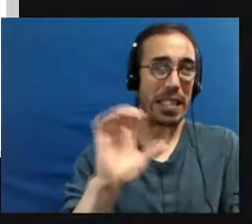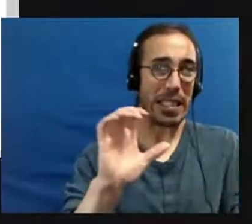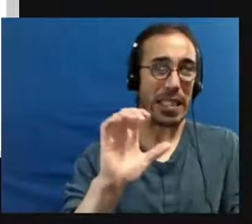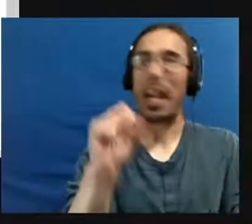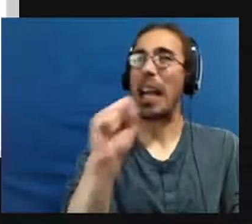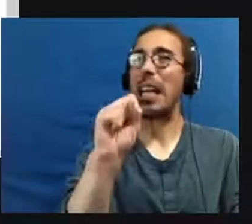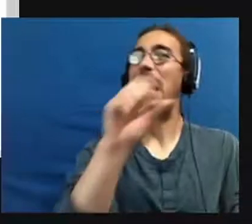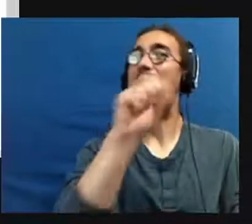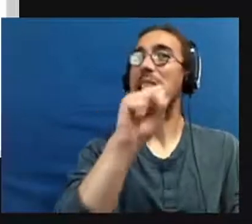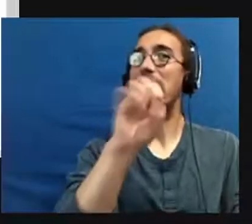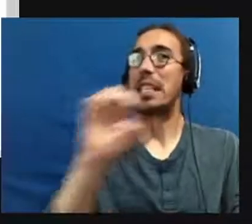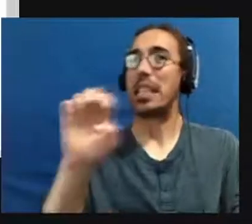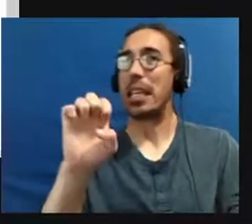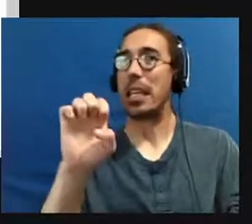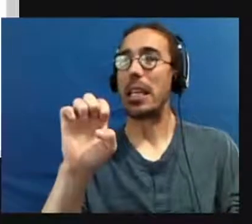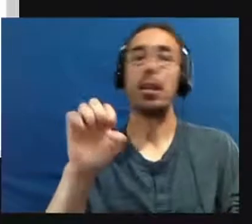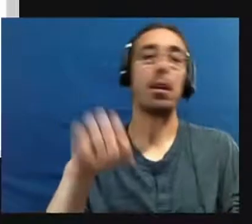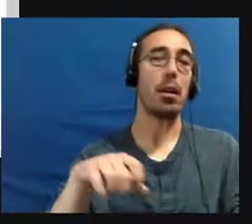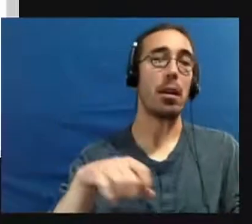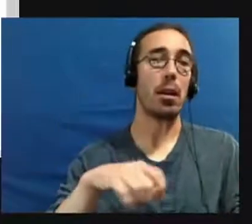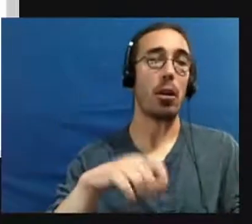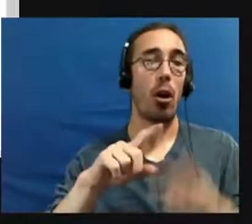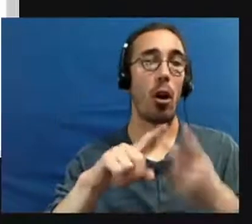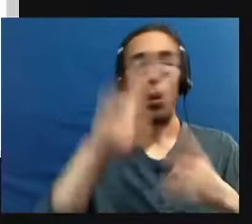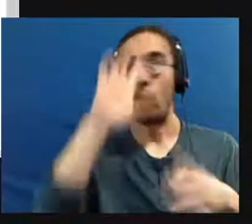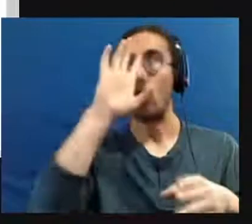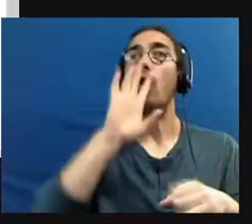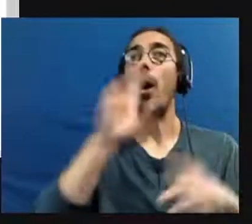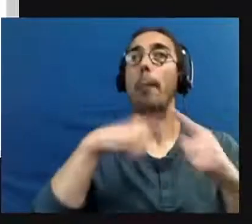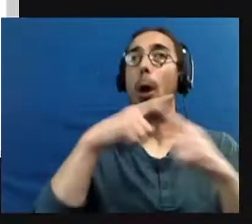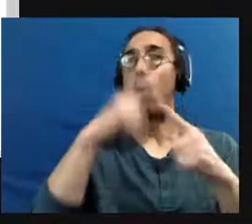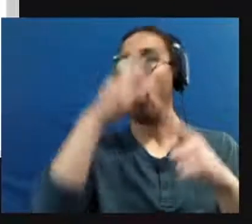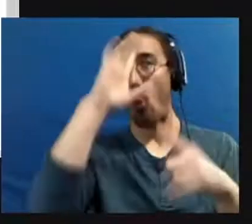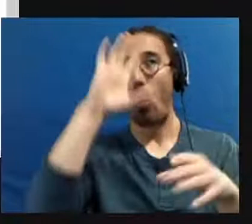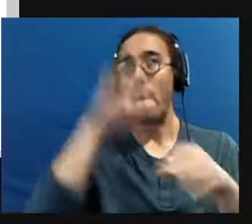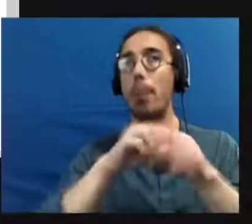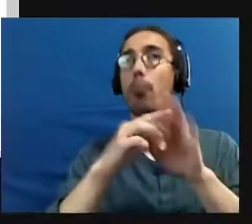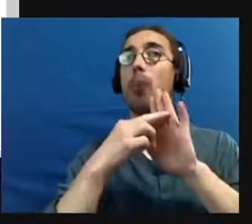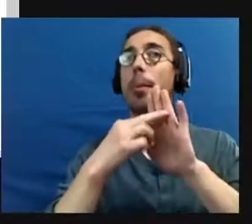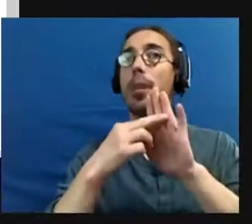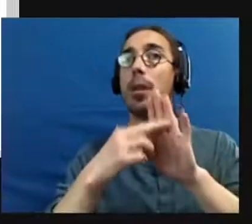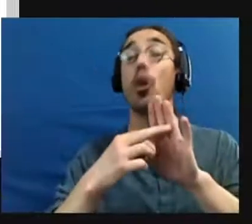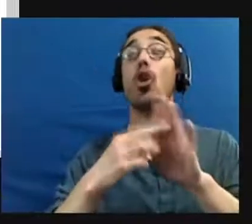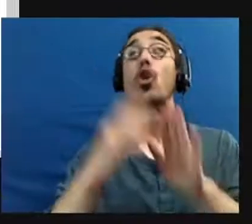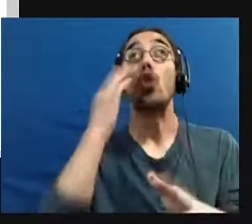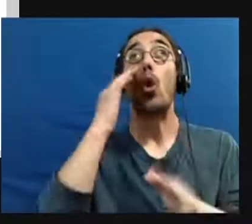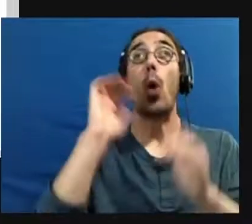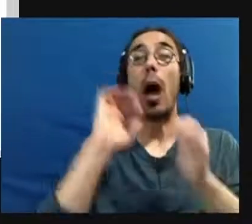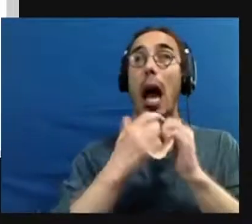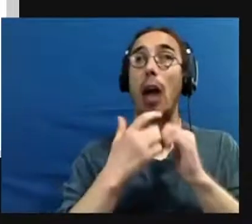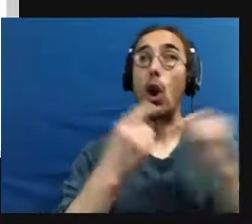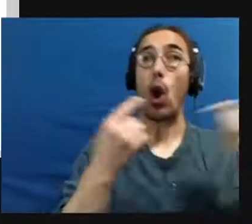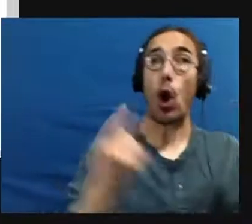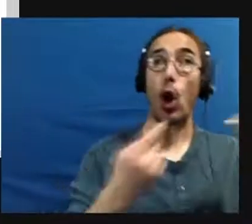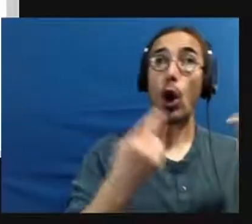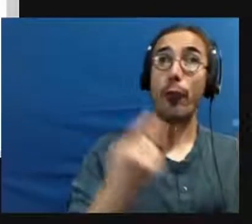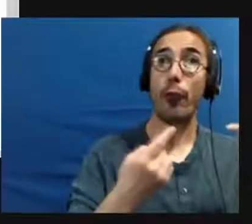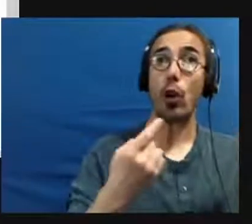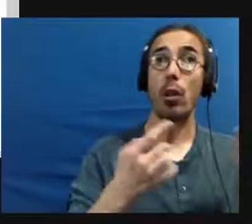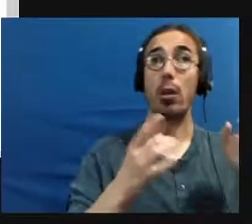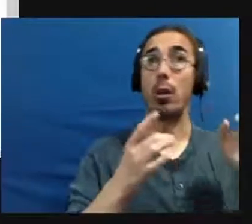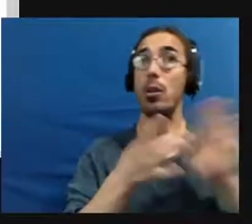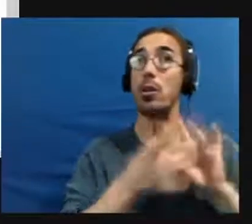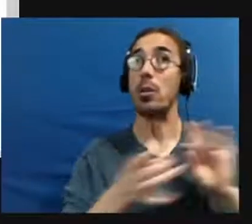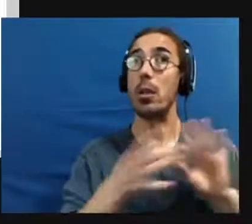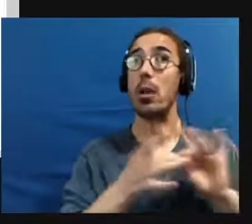in this case, we're talking about autism representation. Learn how to recognize harmful and hurtful tropes so that you know what you're seeing, so